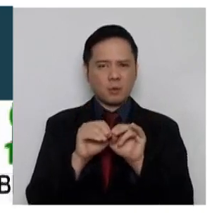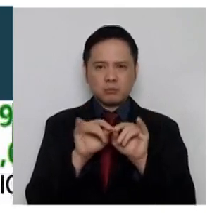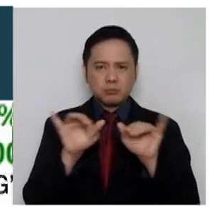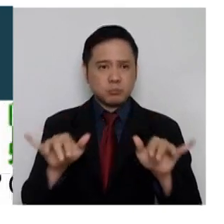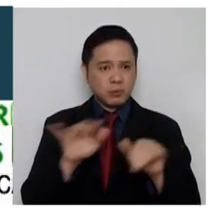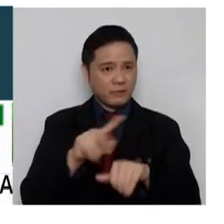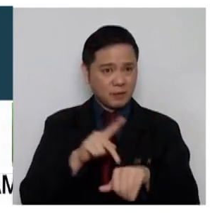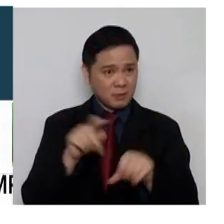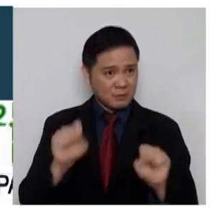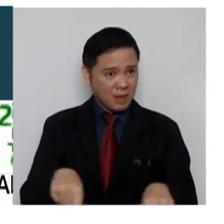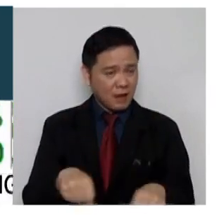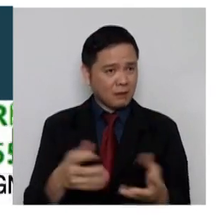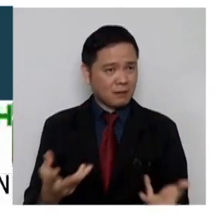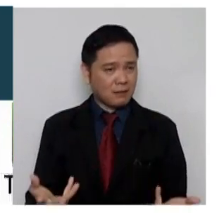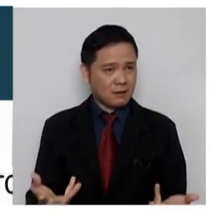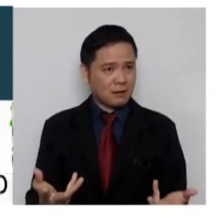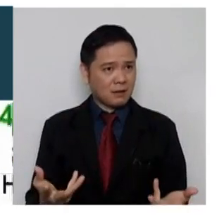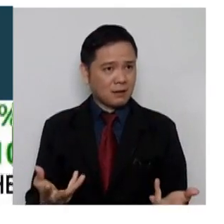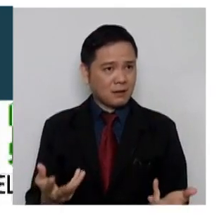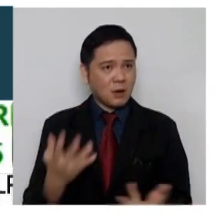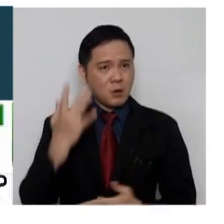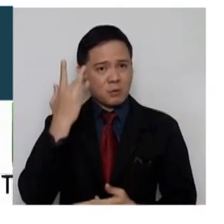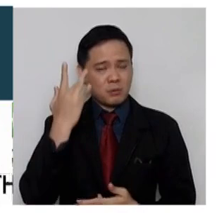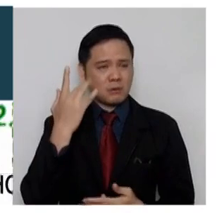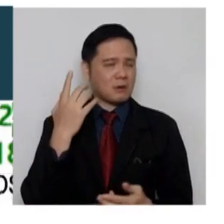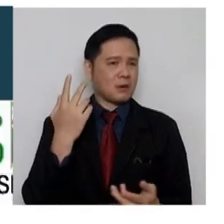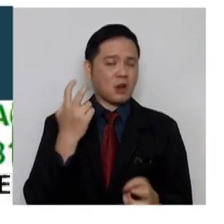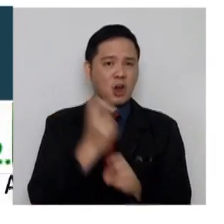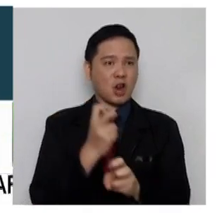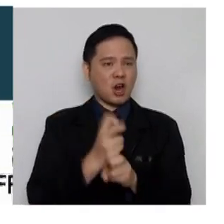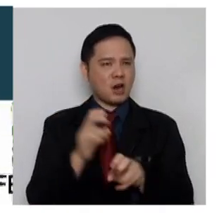Kat. Because that's a tough balancing act.